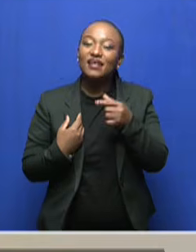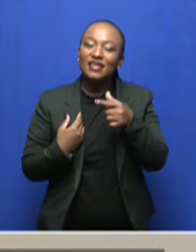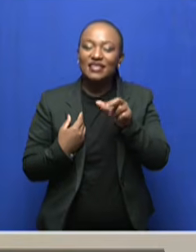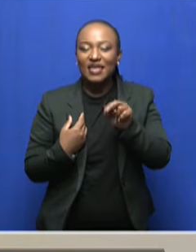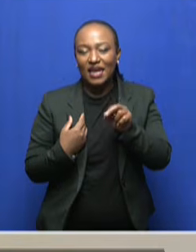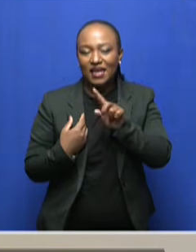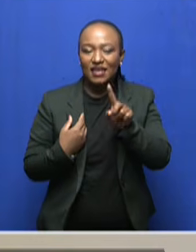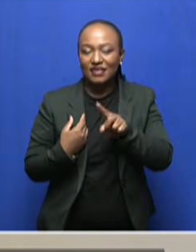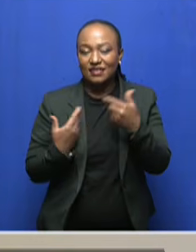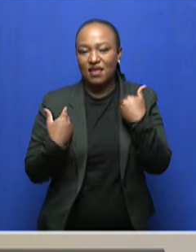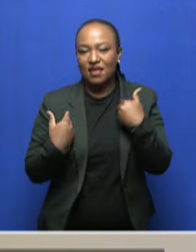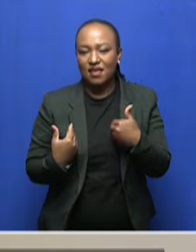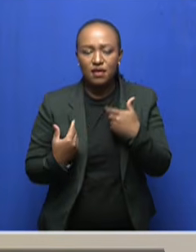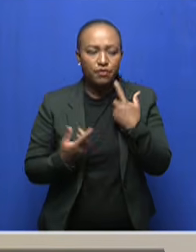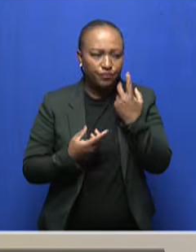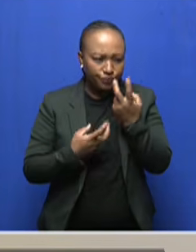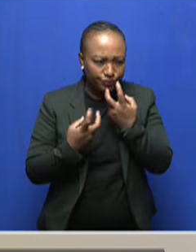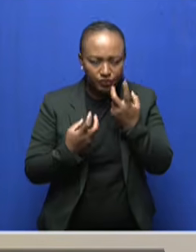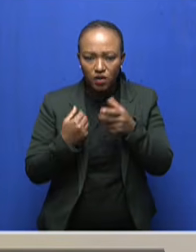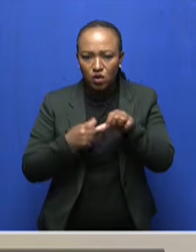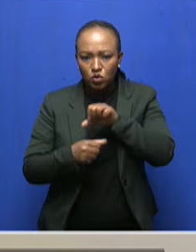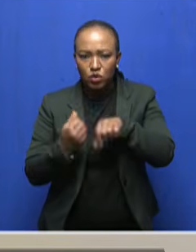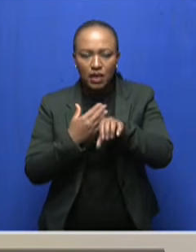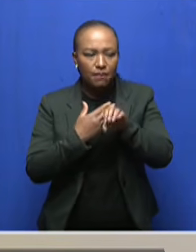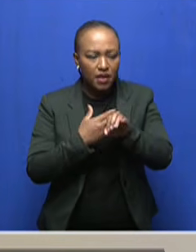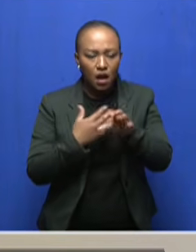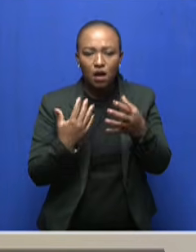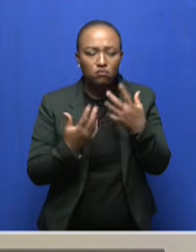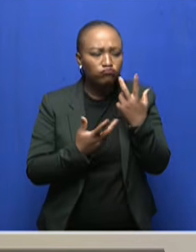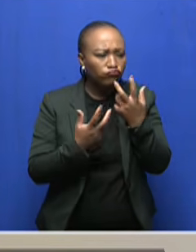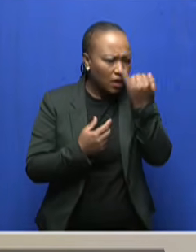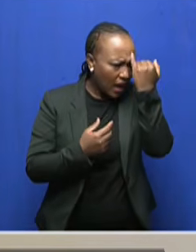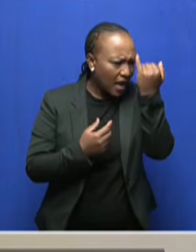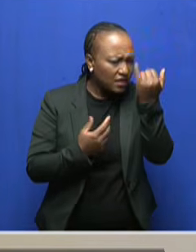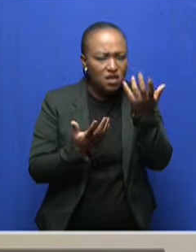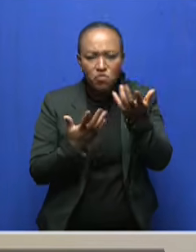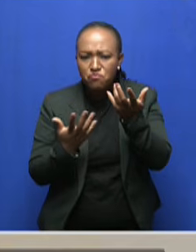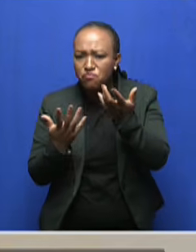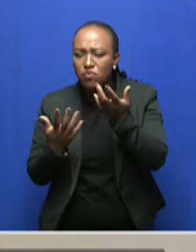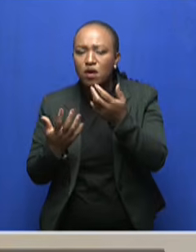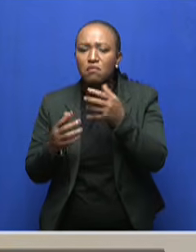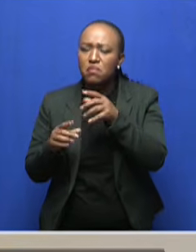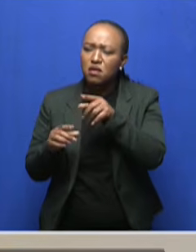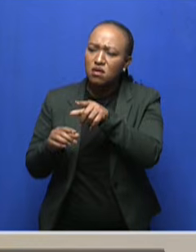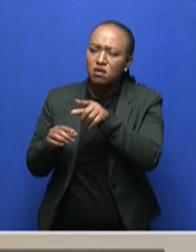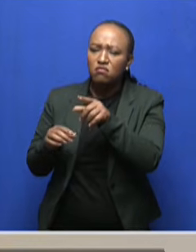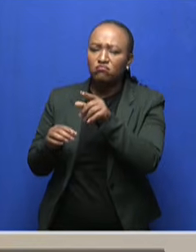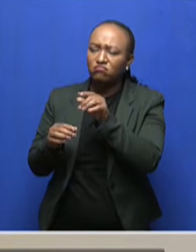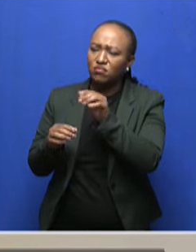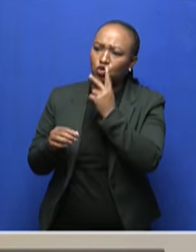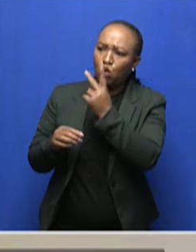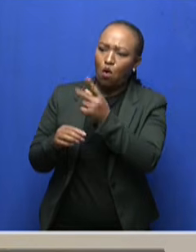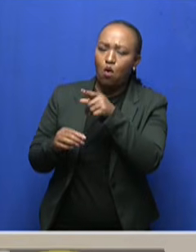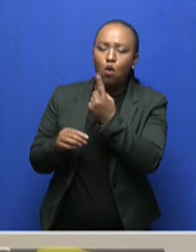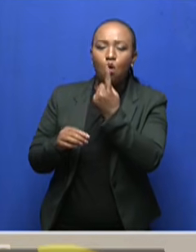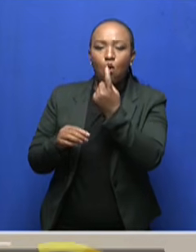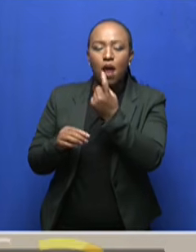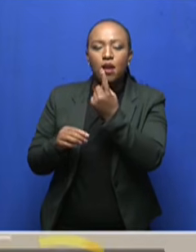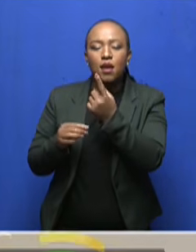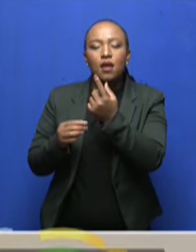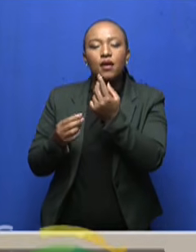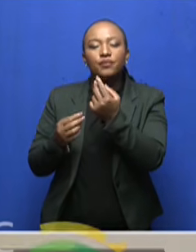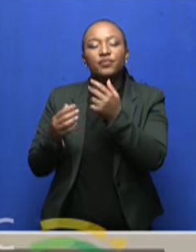social media and I started looking for ideas. I came across this one creator who had done something similar, but like as a